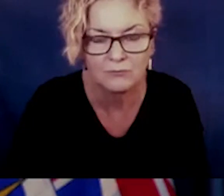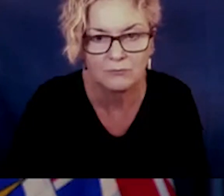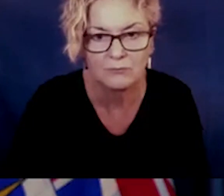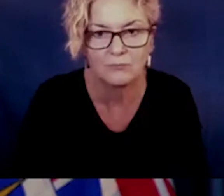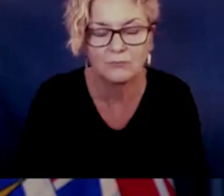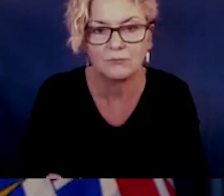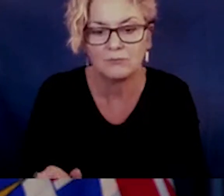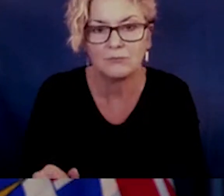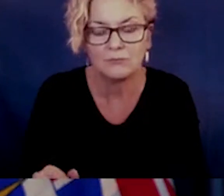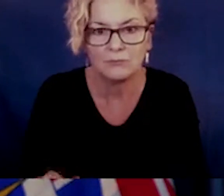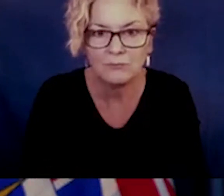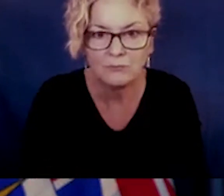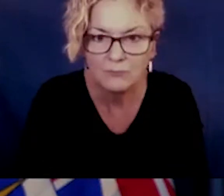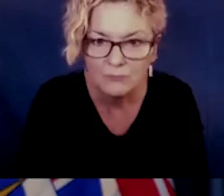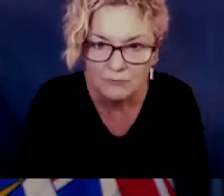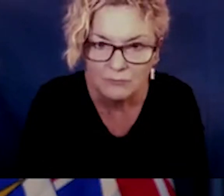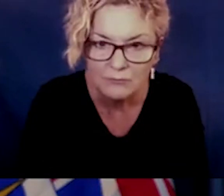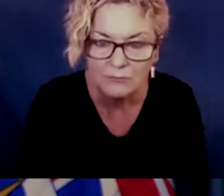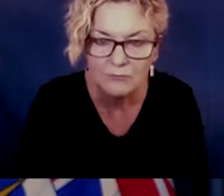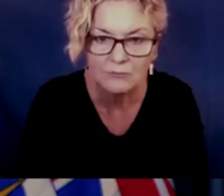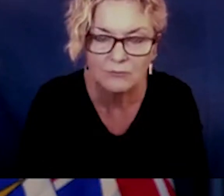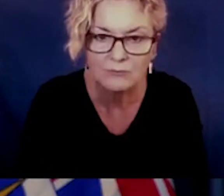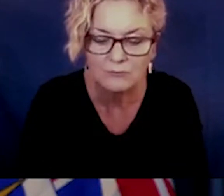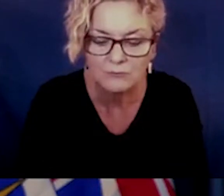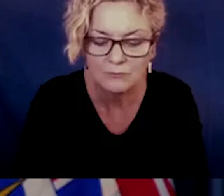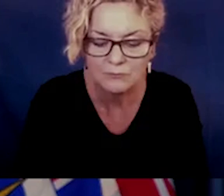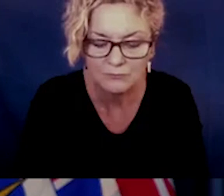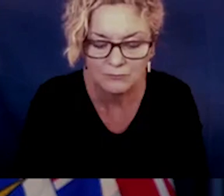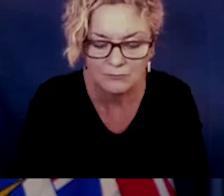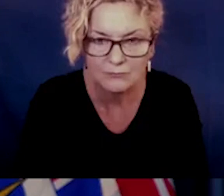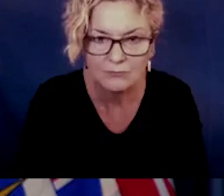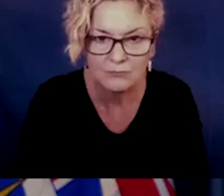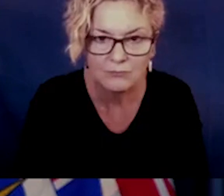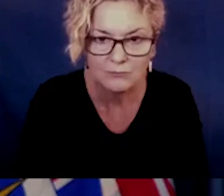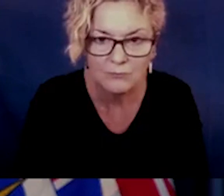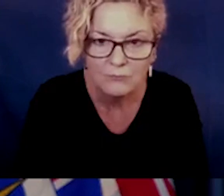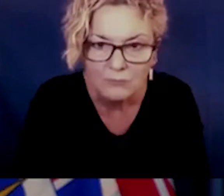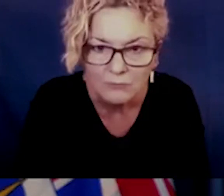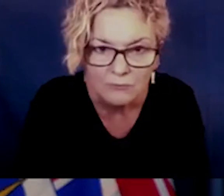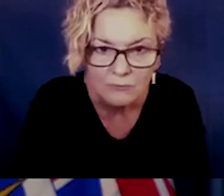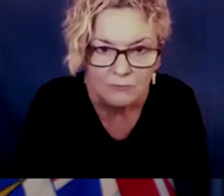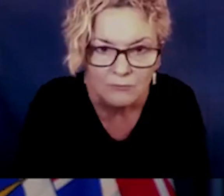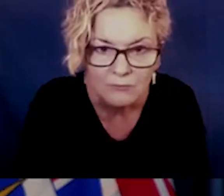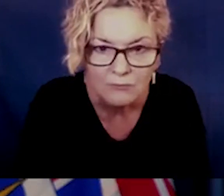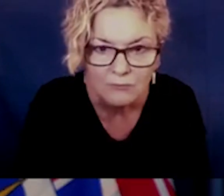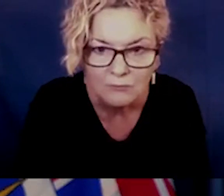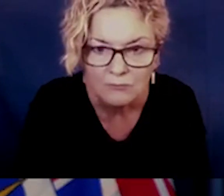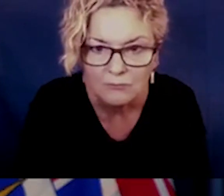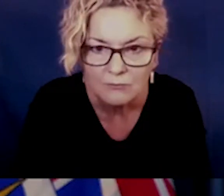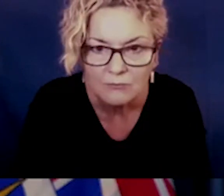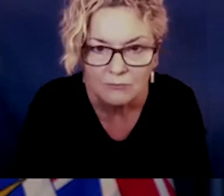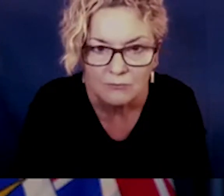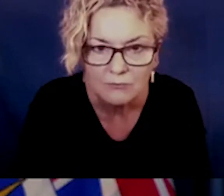a community level is find those situations where these types of events are more likely to happen. And that's one of the reasons why